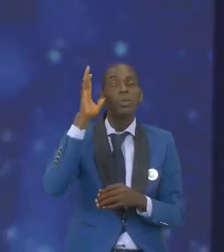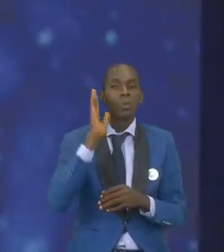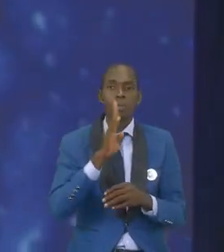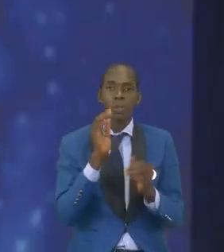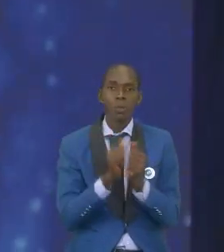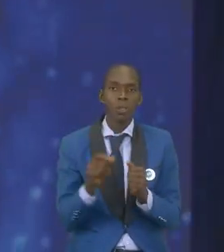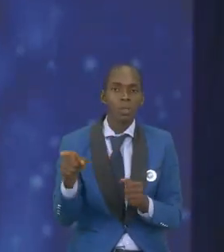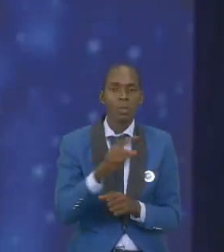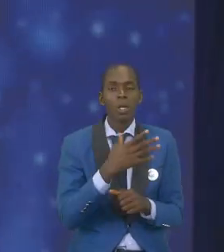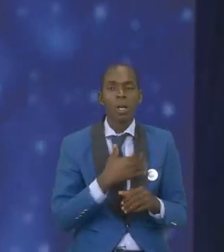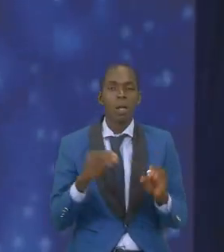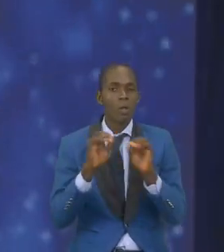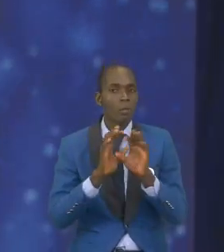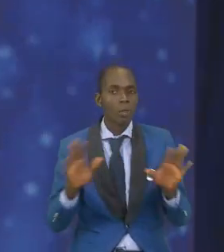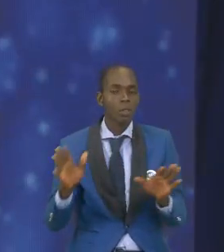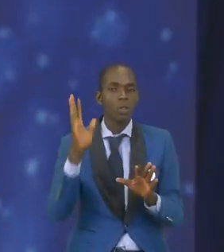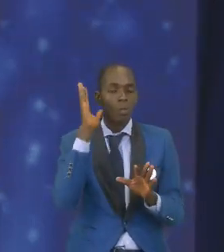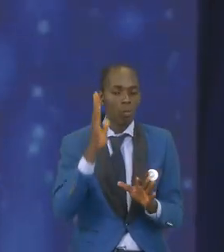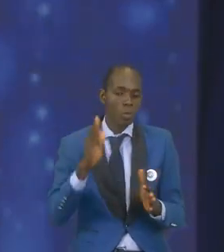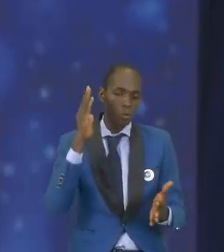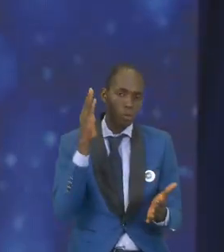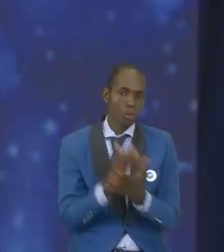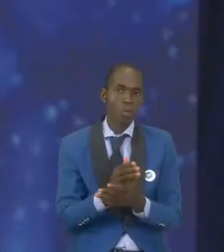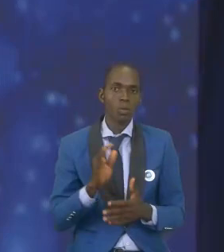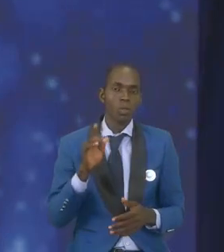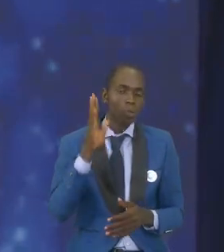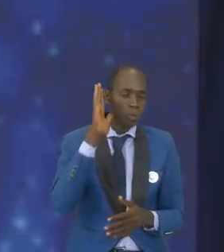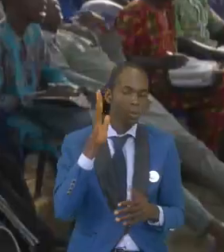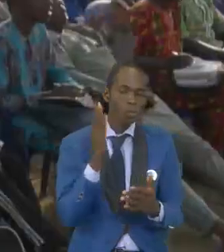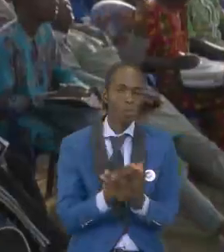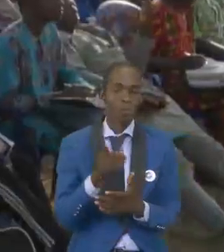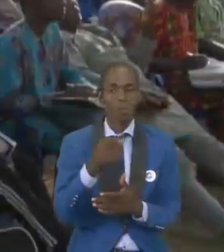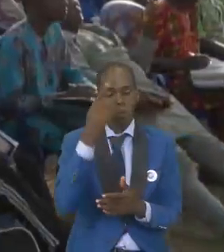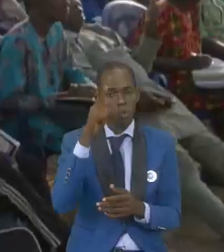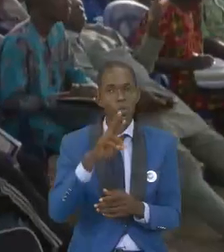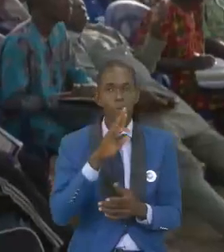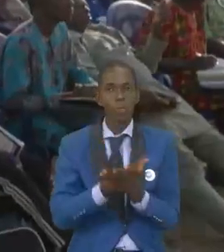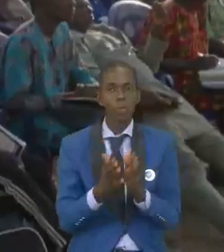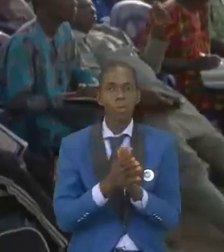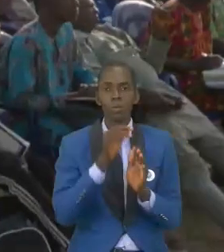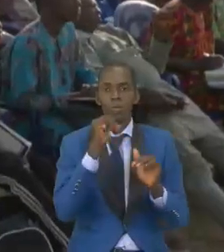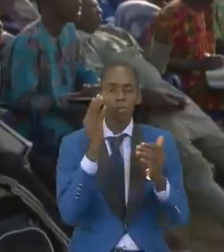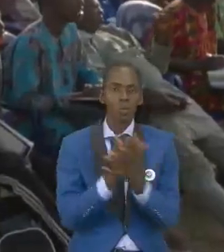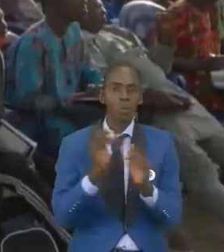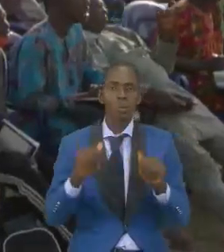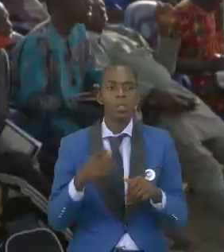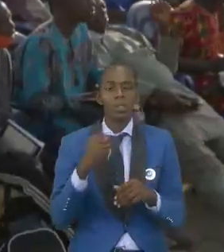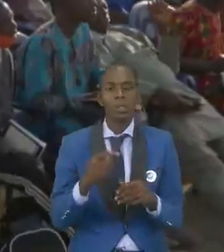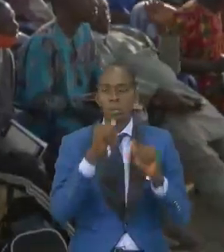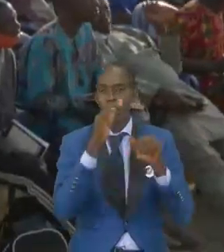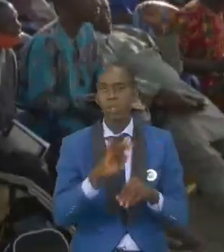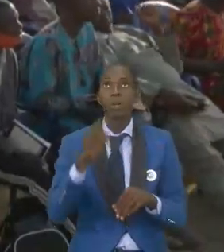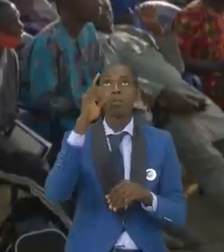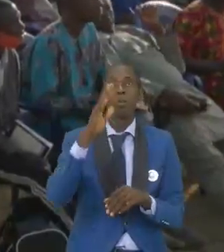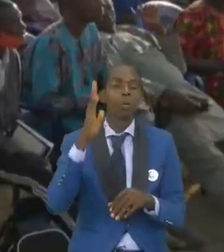And nothing will stop the unstoppable. The blessings of God will never stop in your life. The